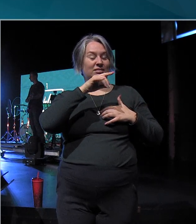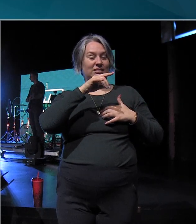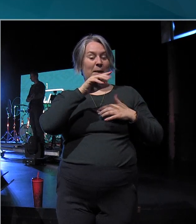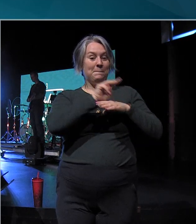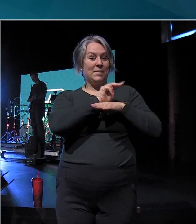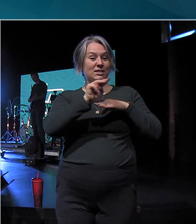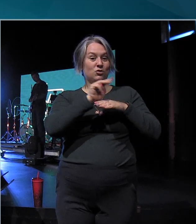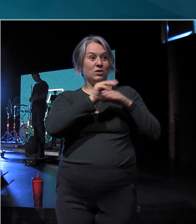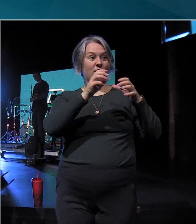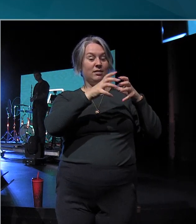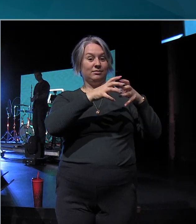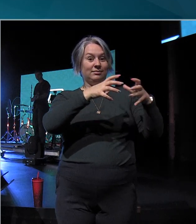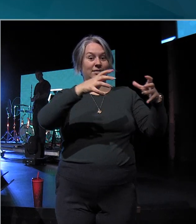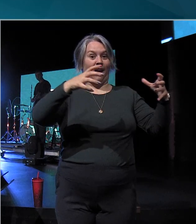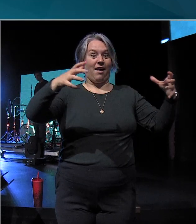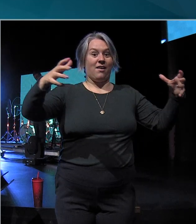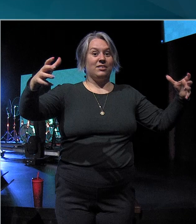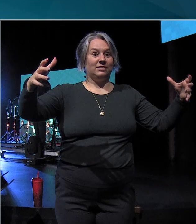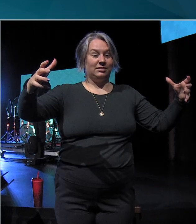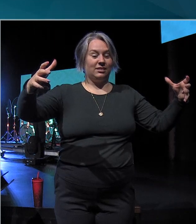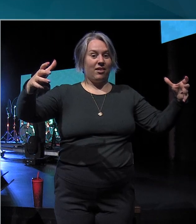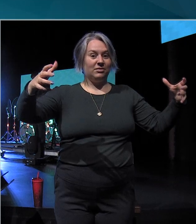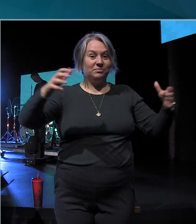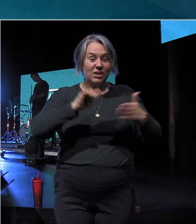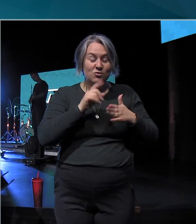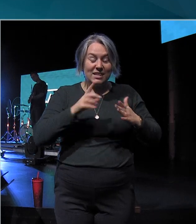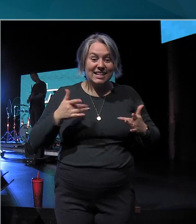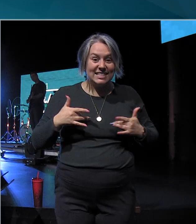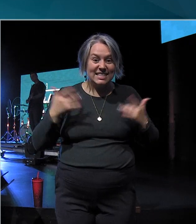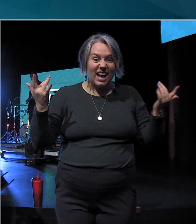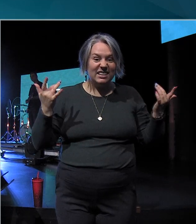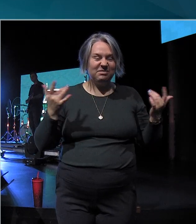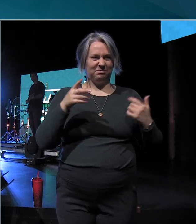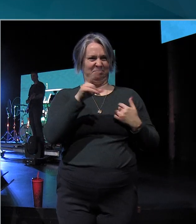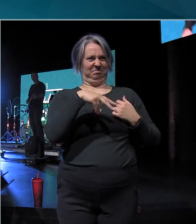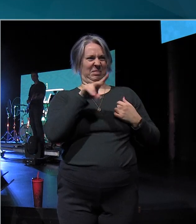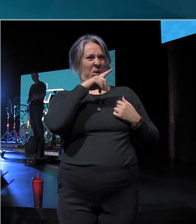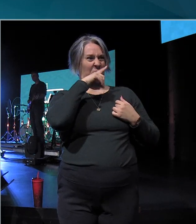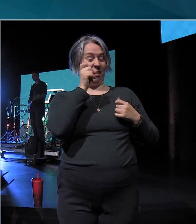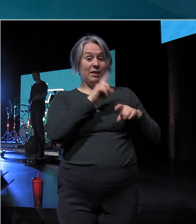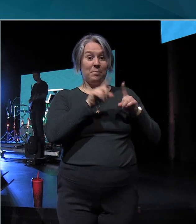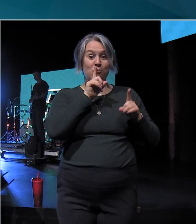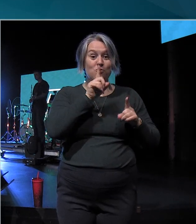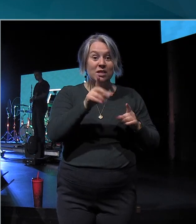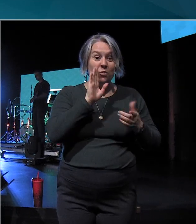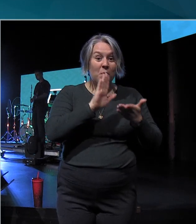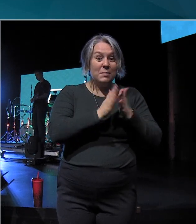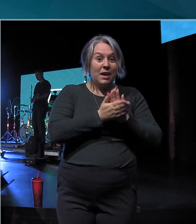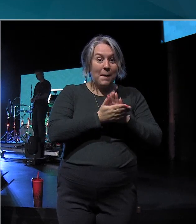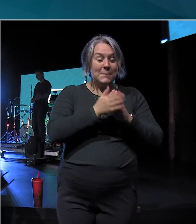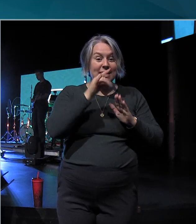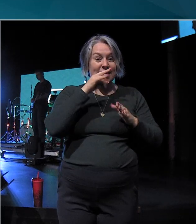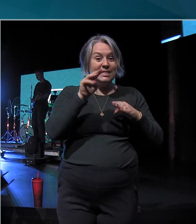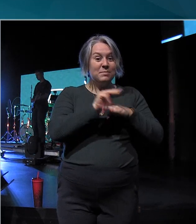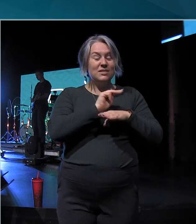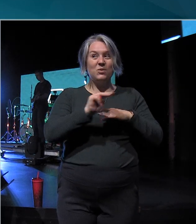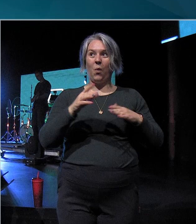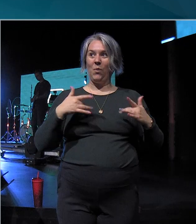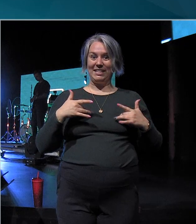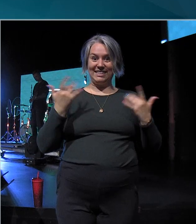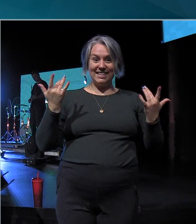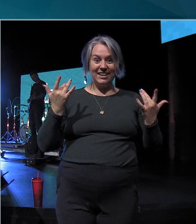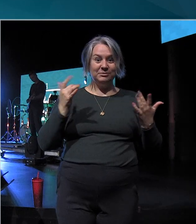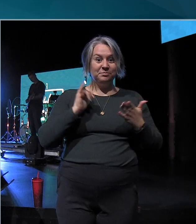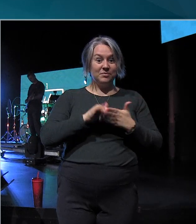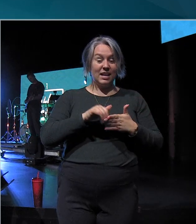building for our kids. Isn't that exciting? Is anyone excited about that? Come on. Listen, this is the